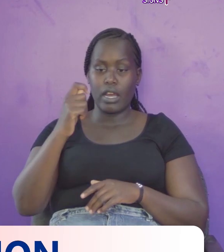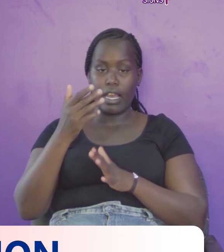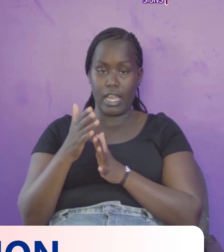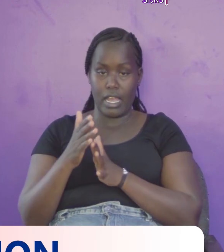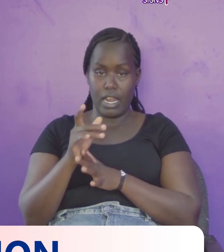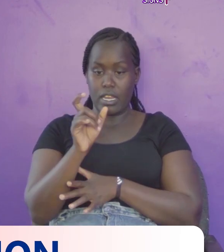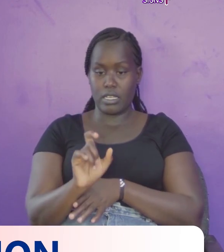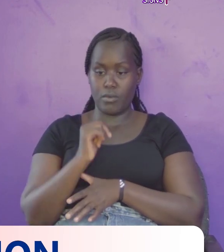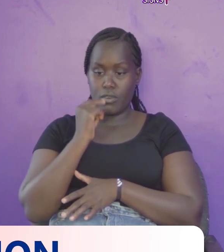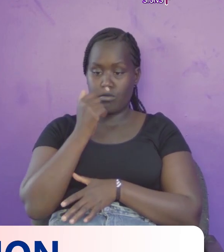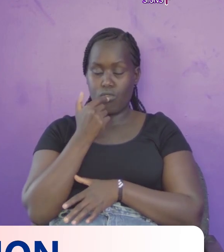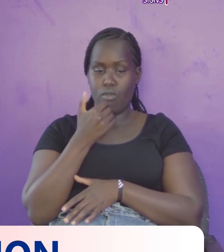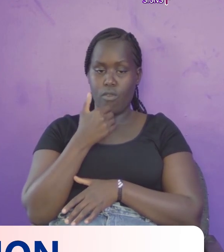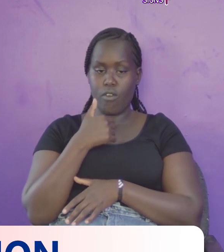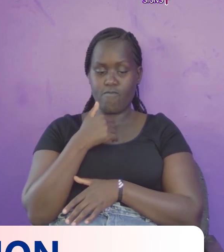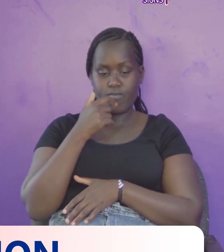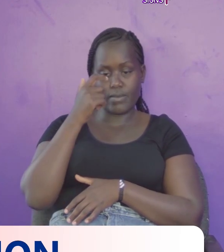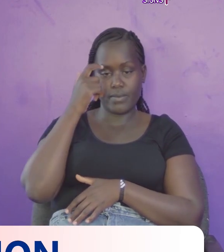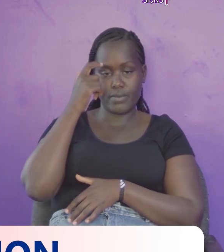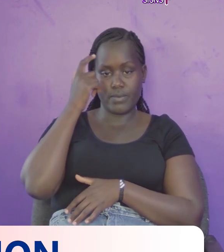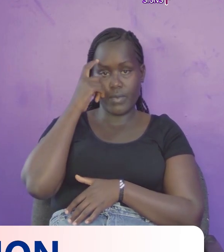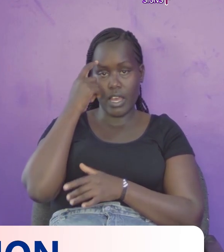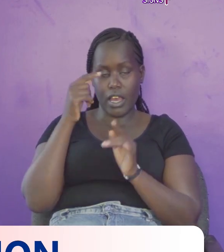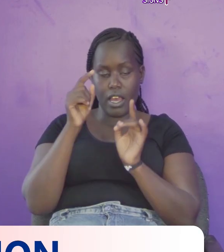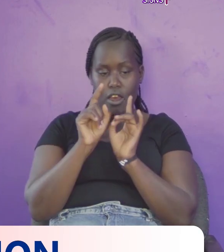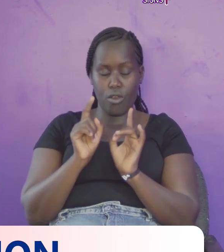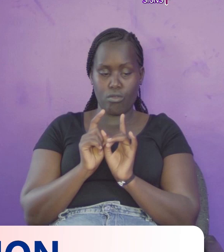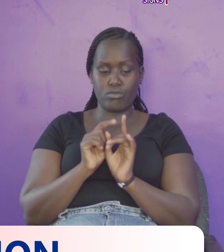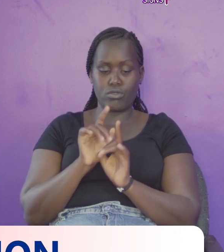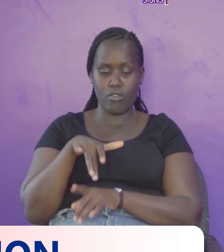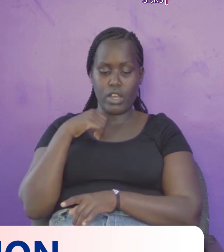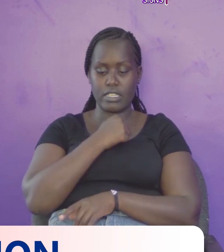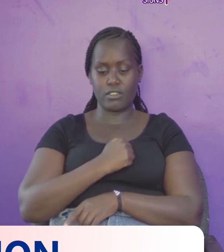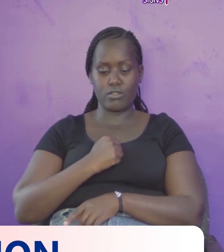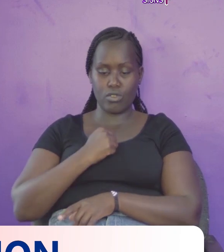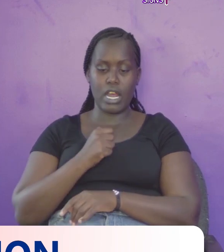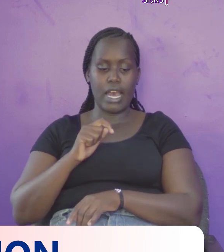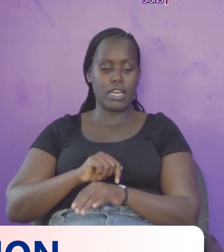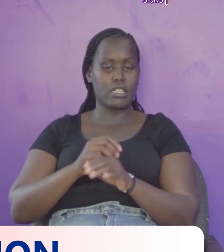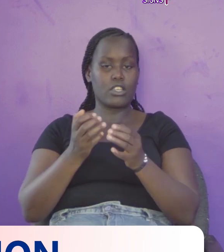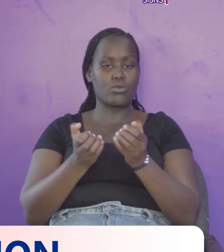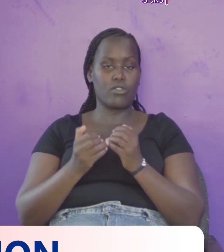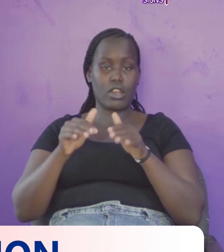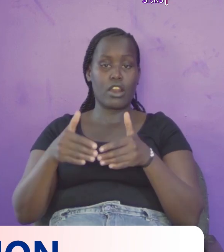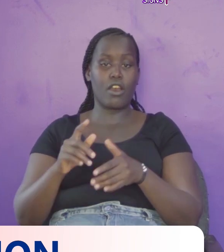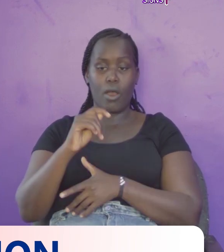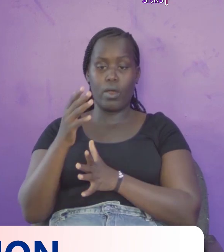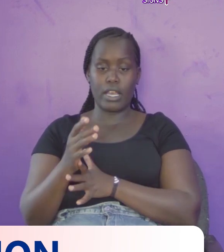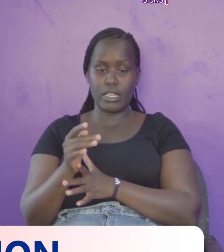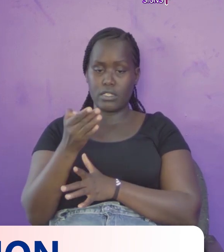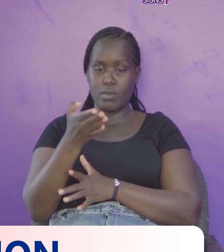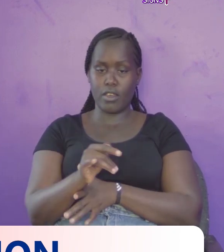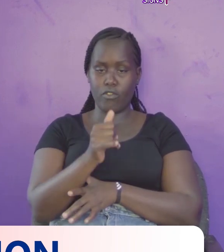mwenye akona utu na huruma sana. Sijui kama umeaiona in times of need, how Kenyans will be there for one